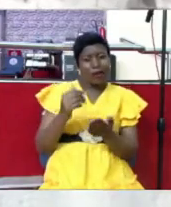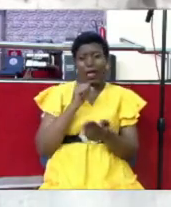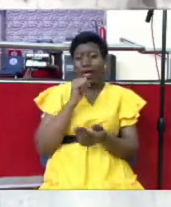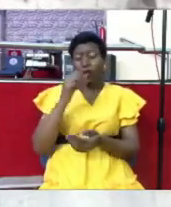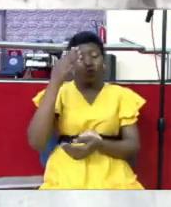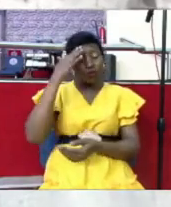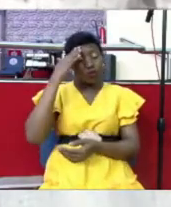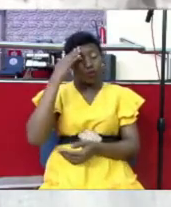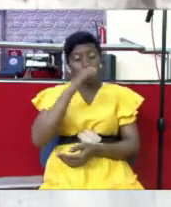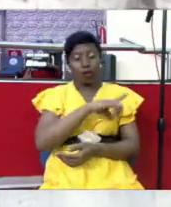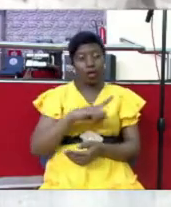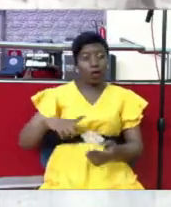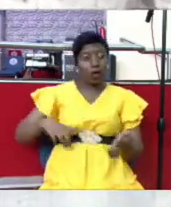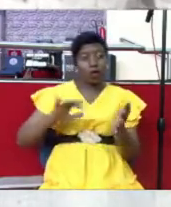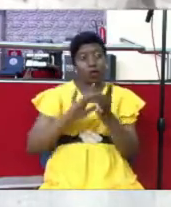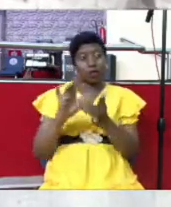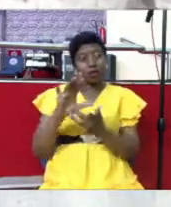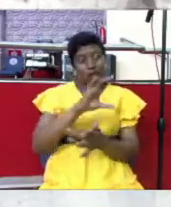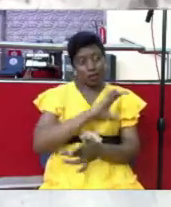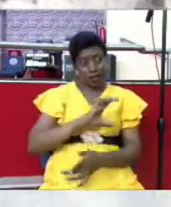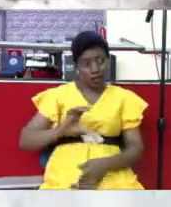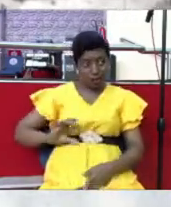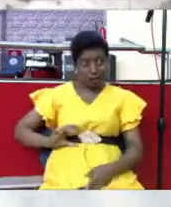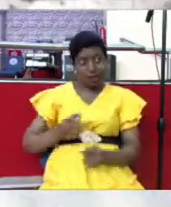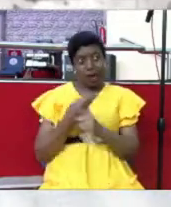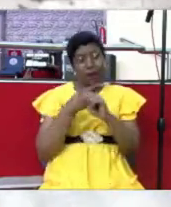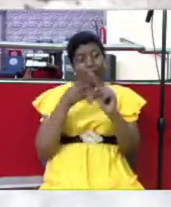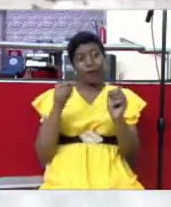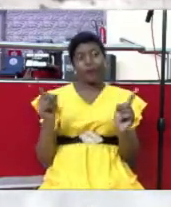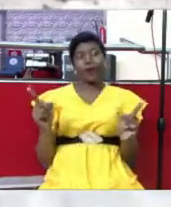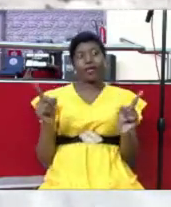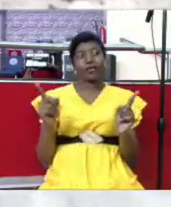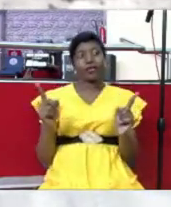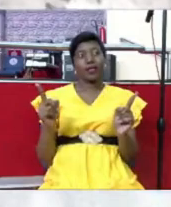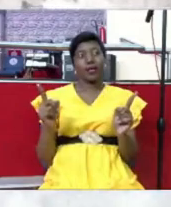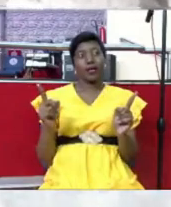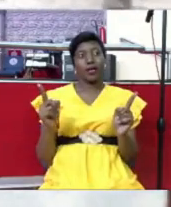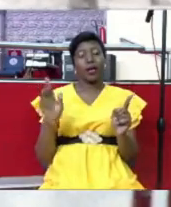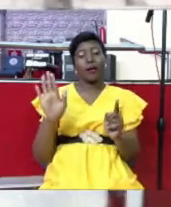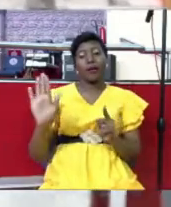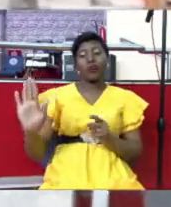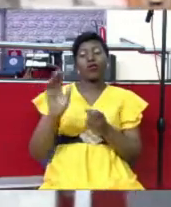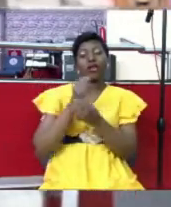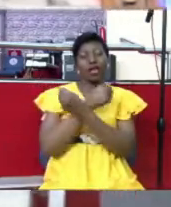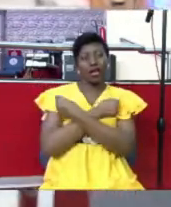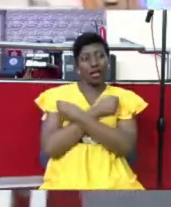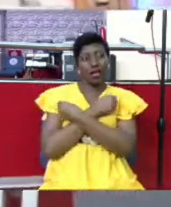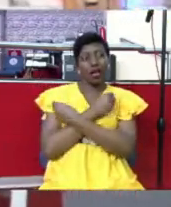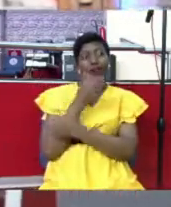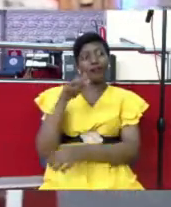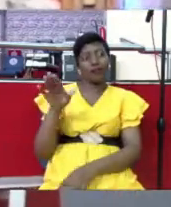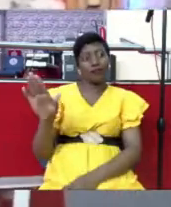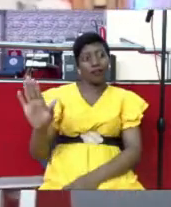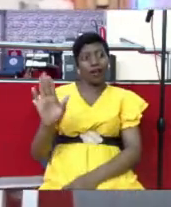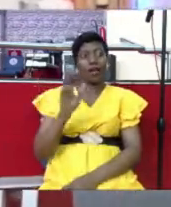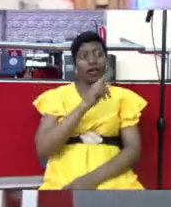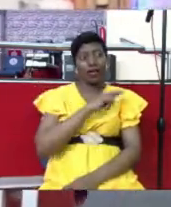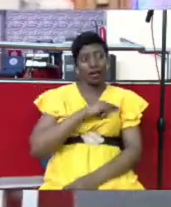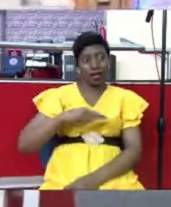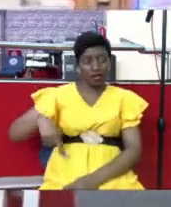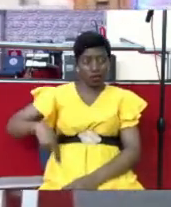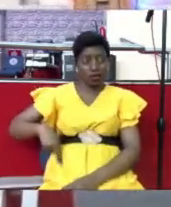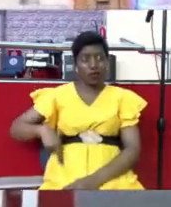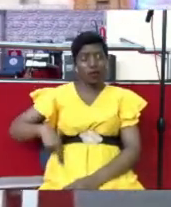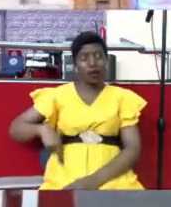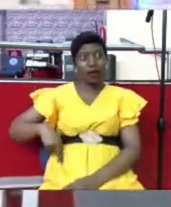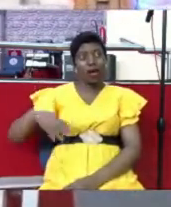Bwana wetu Yesu Kristo. But lakini they love their religion. Wanapenda dini yao. And you know, a man will